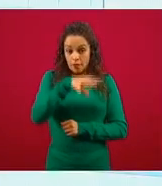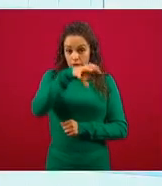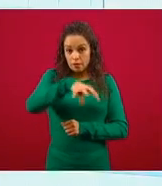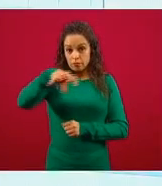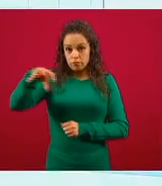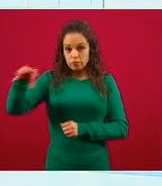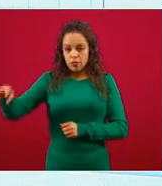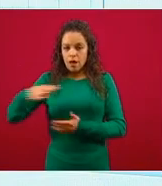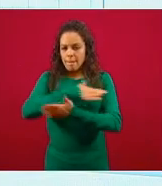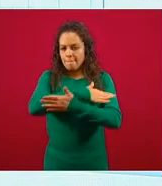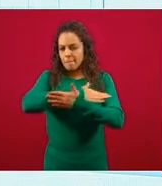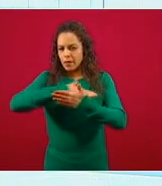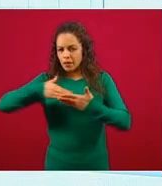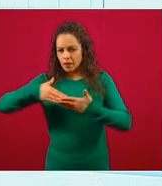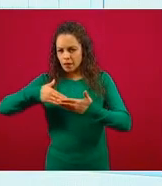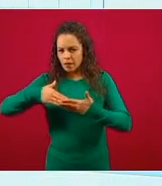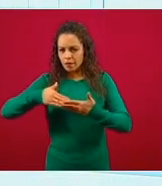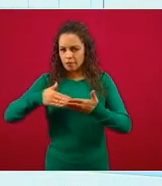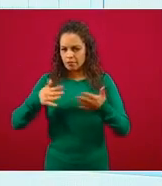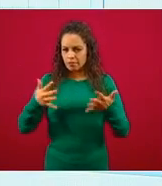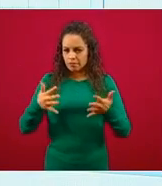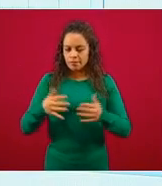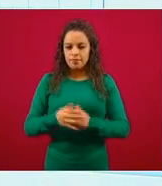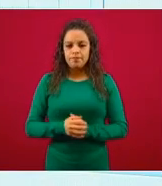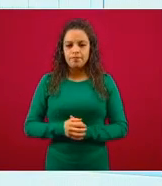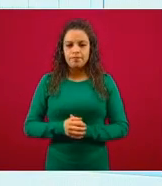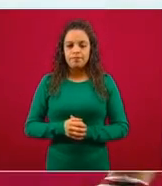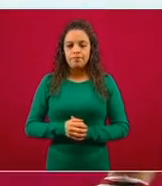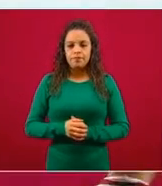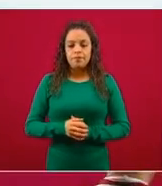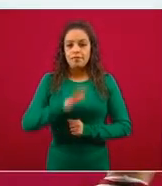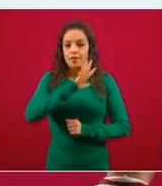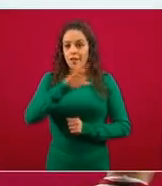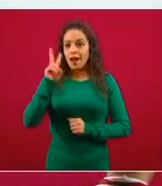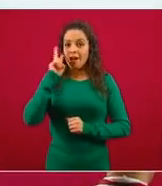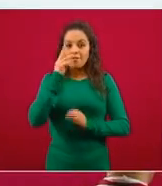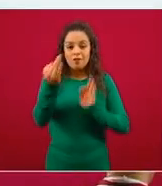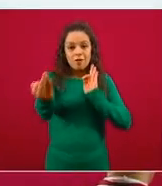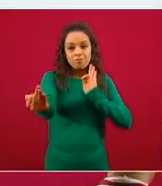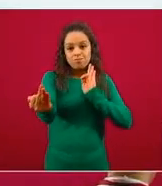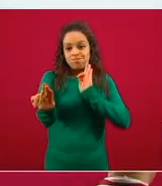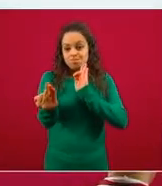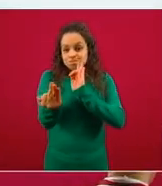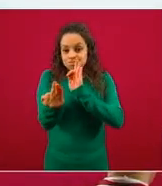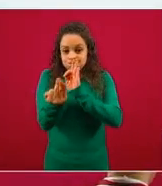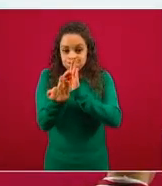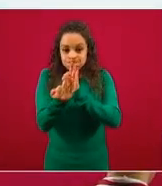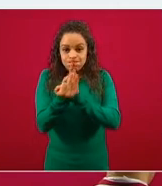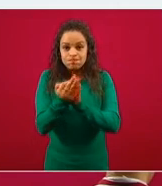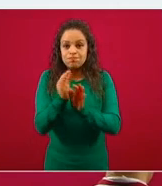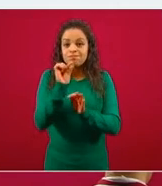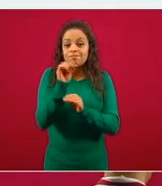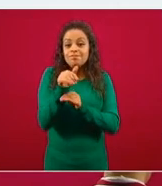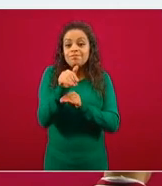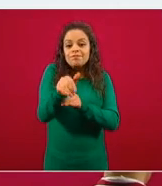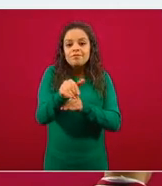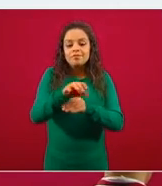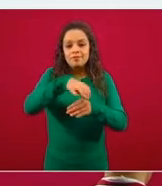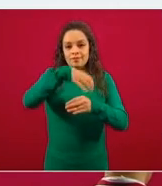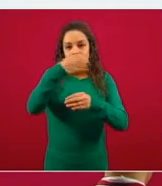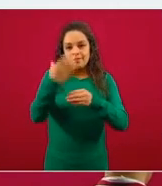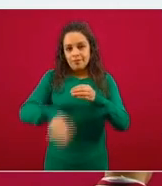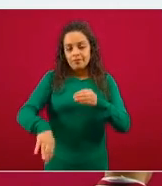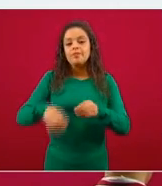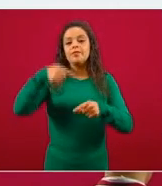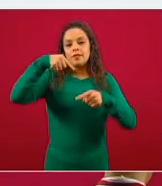now, so meaning we are starting to see light at the end of the tunnel, to speak